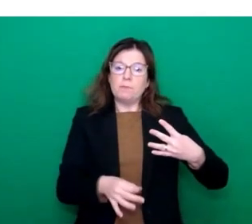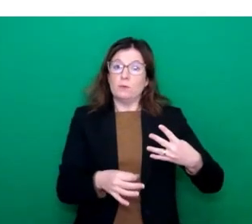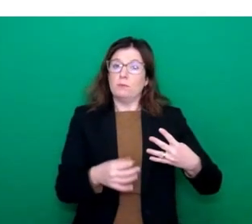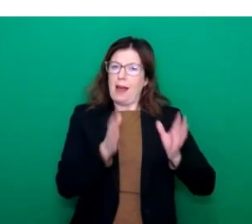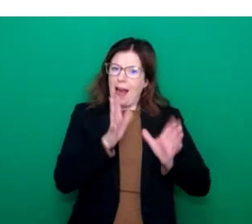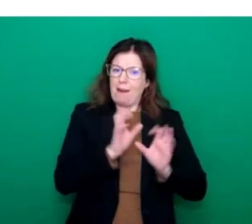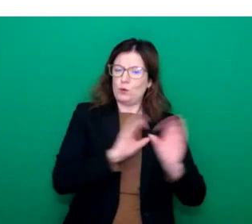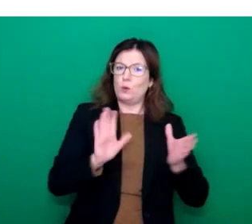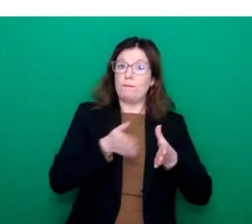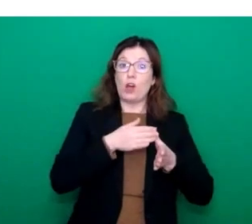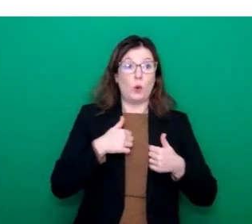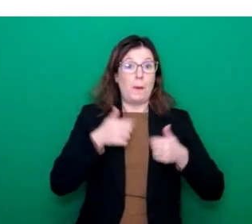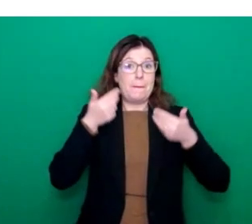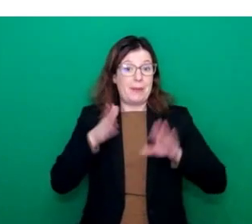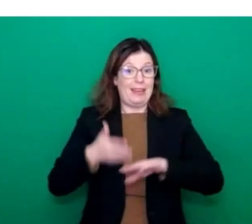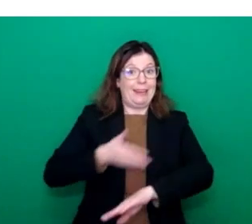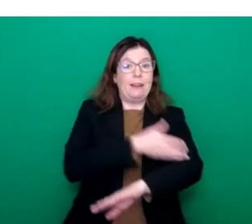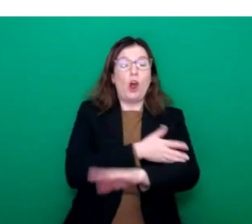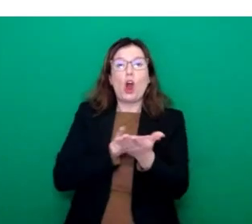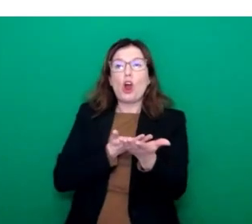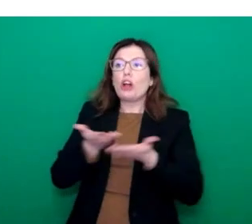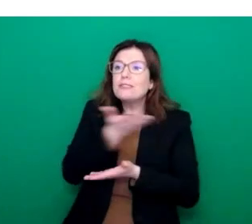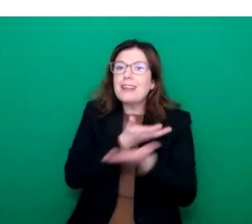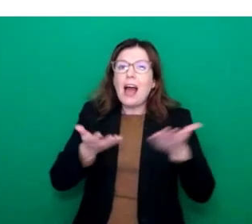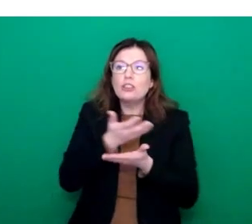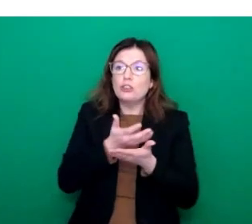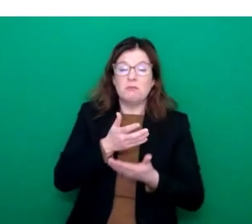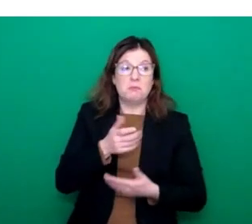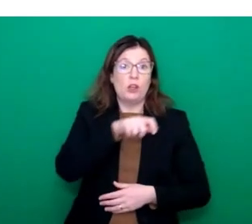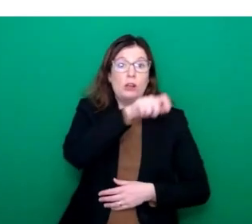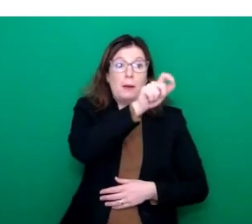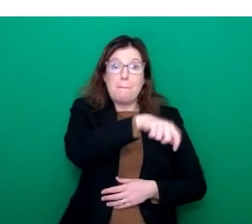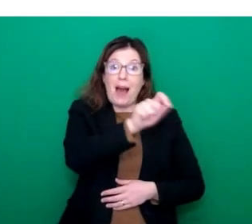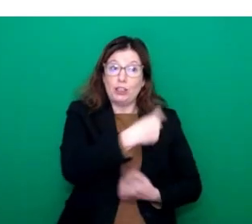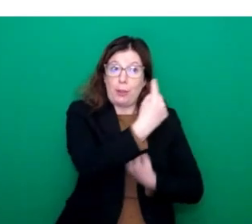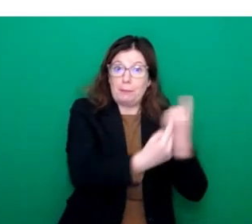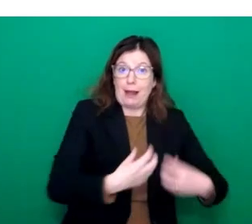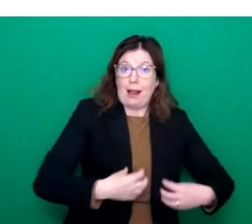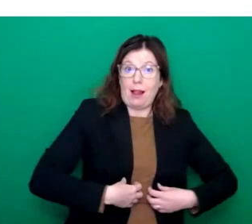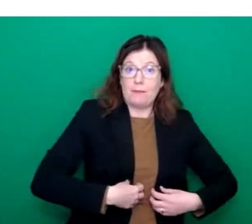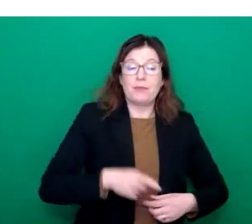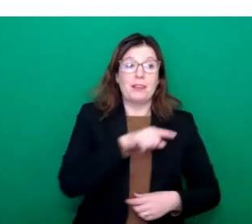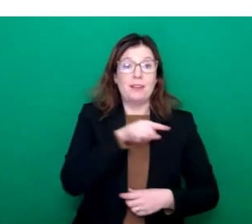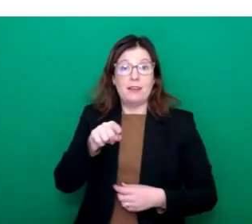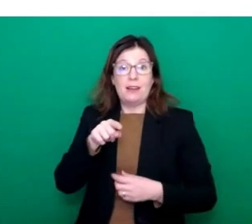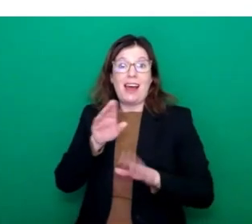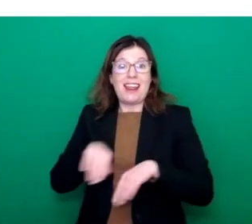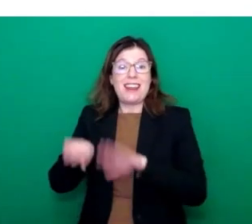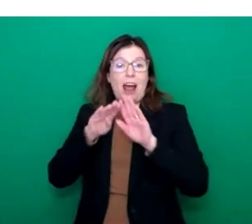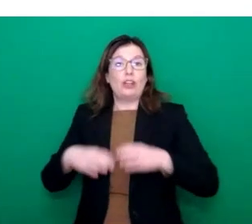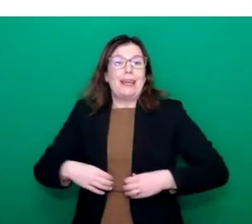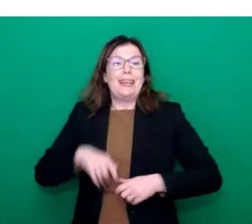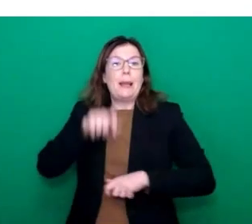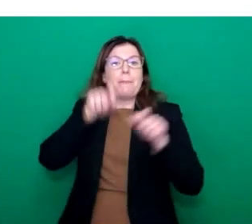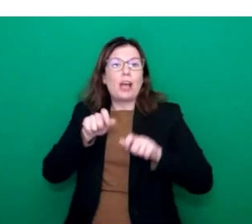consultation process involving renal patients, involving the National Kidney Patient Forum,